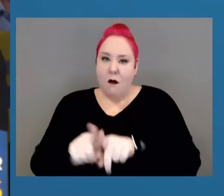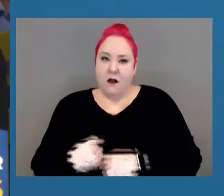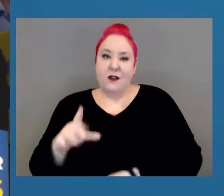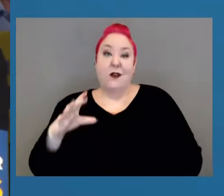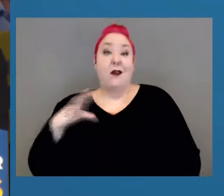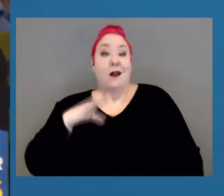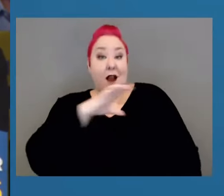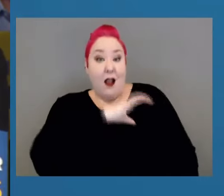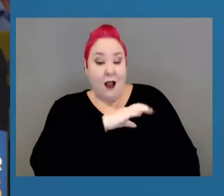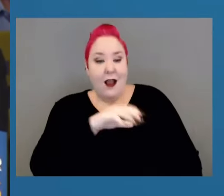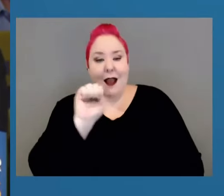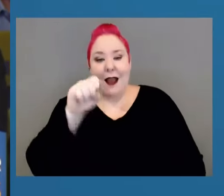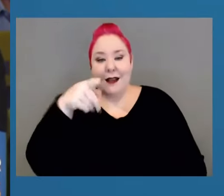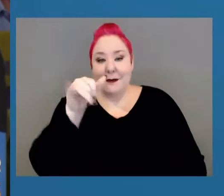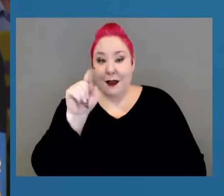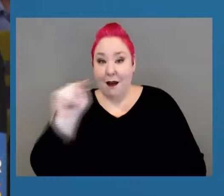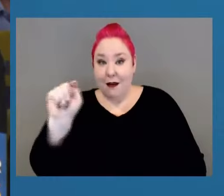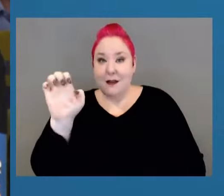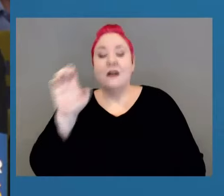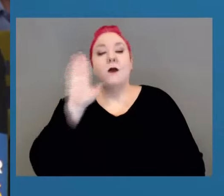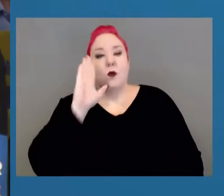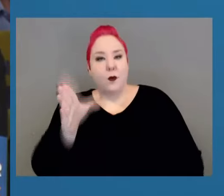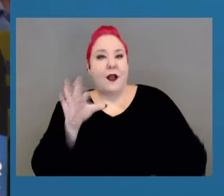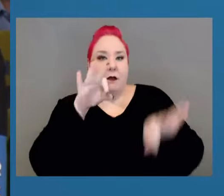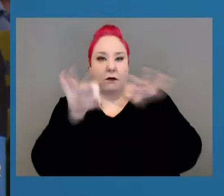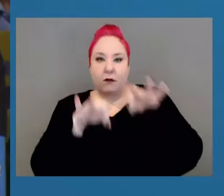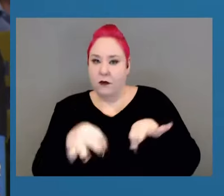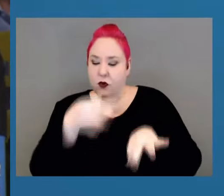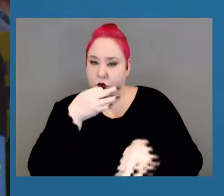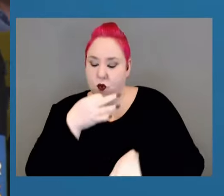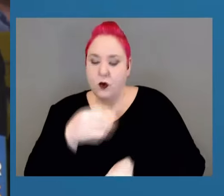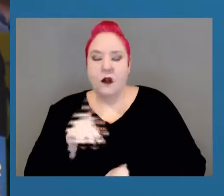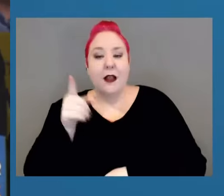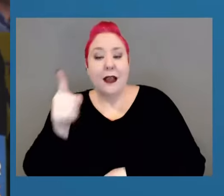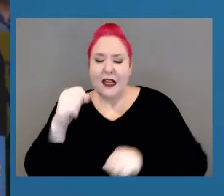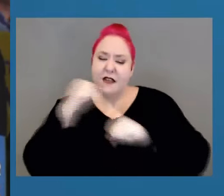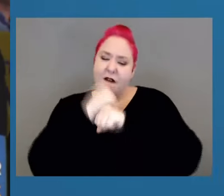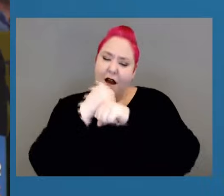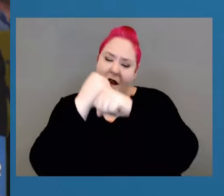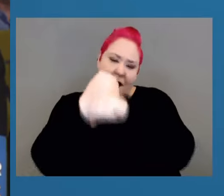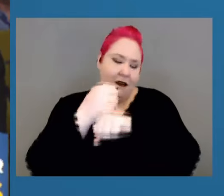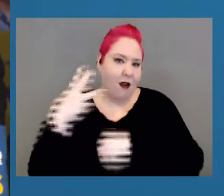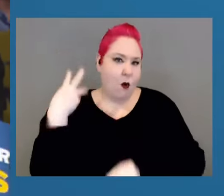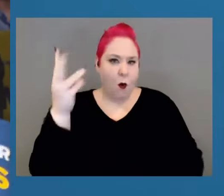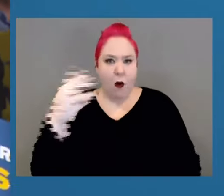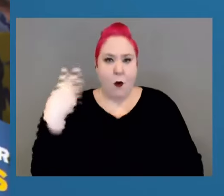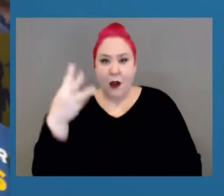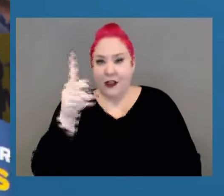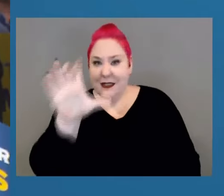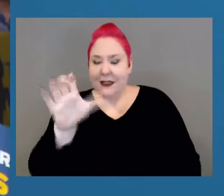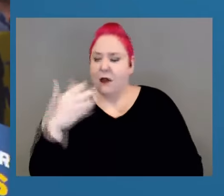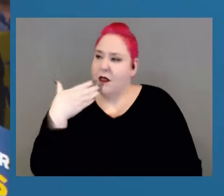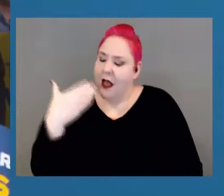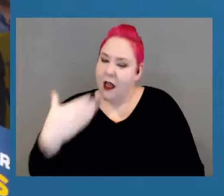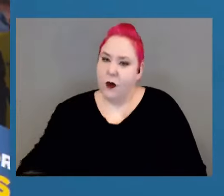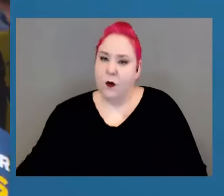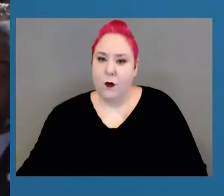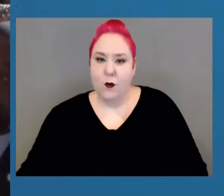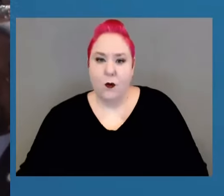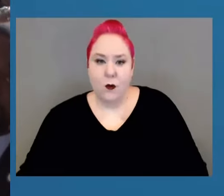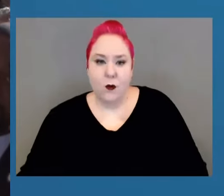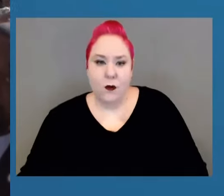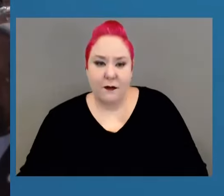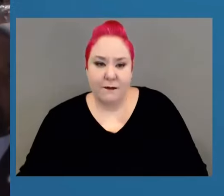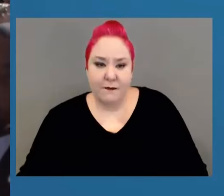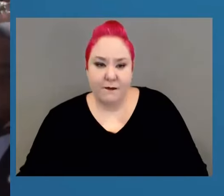Espaillat. You'll be hearing from him momentarily. He is fighting the fight for us in Washington. I want to thank him for being.